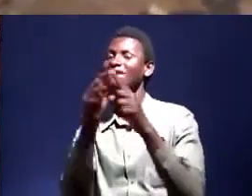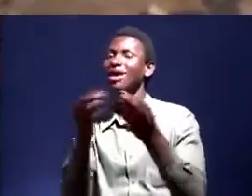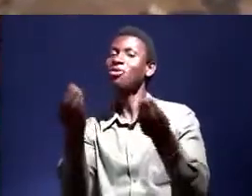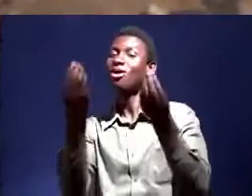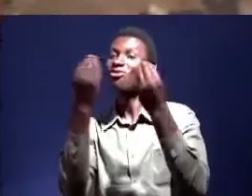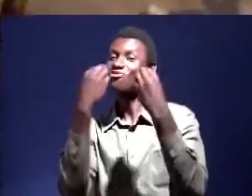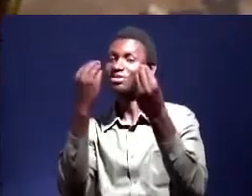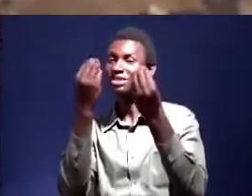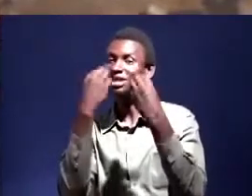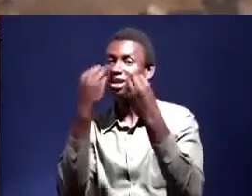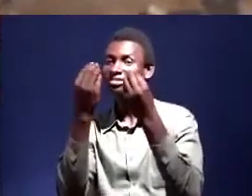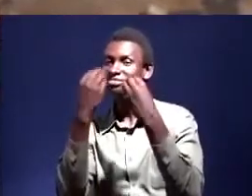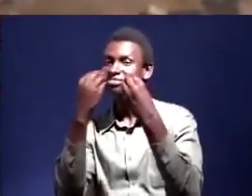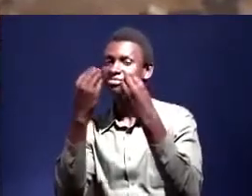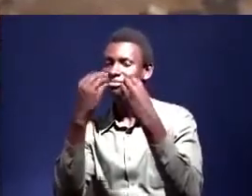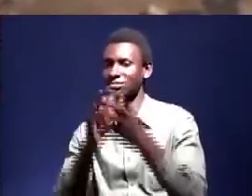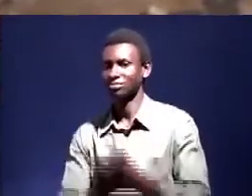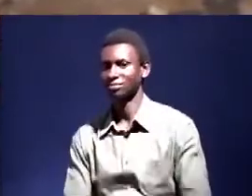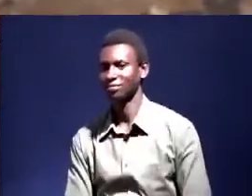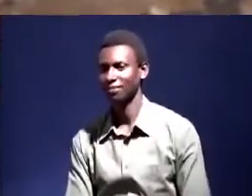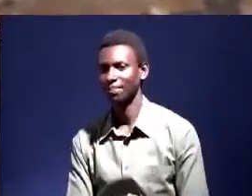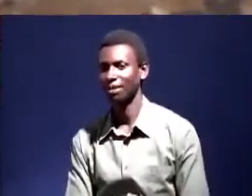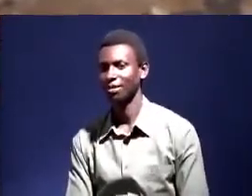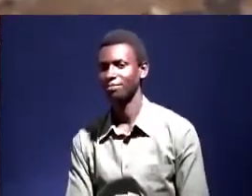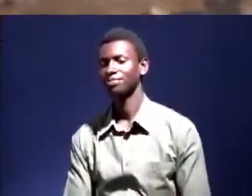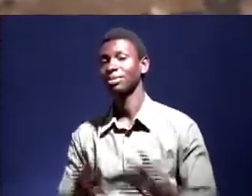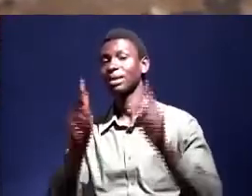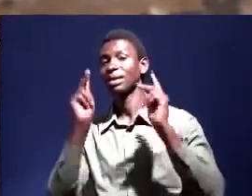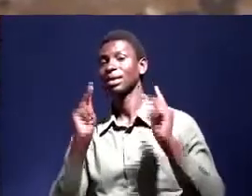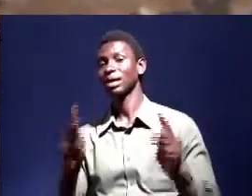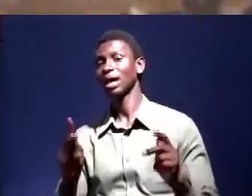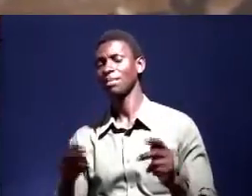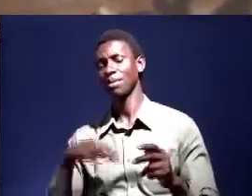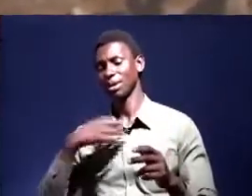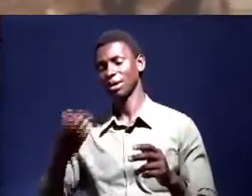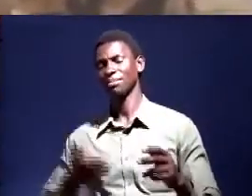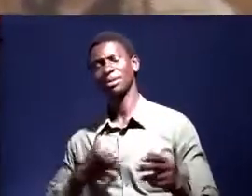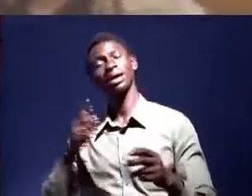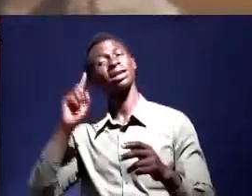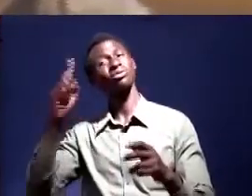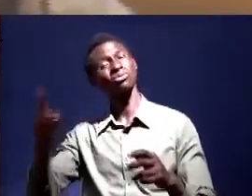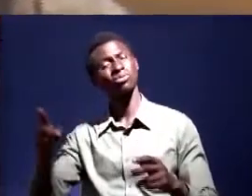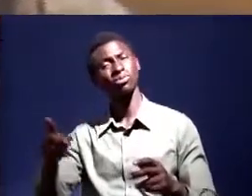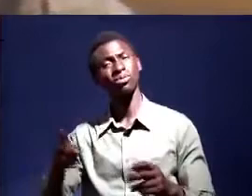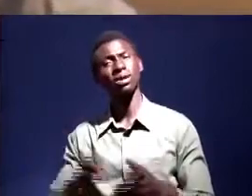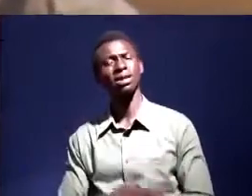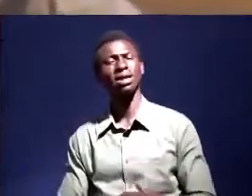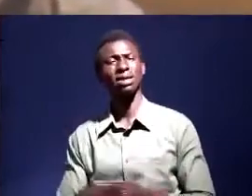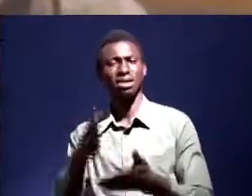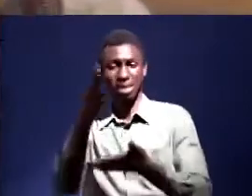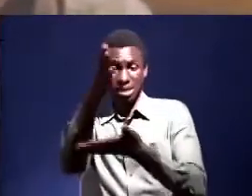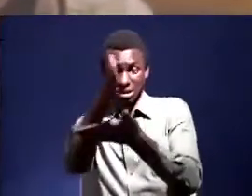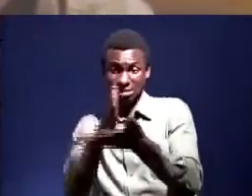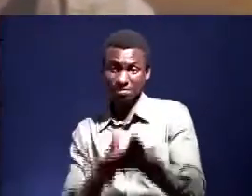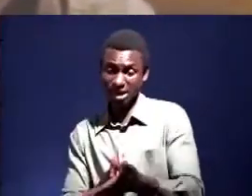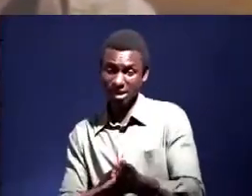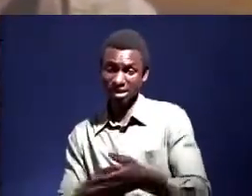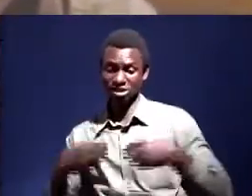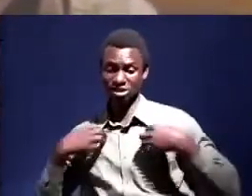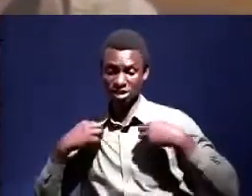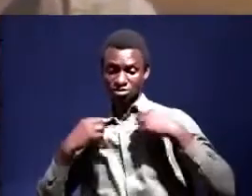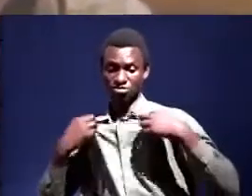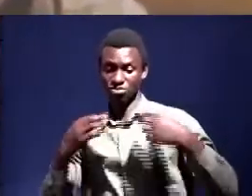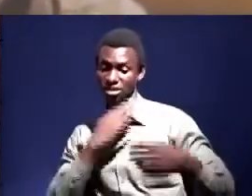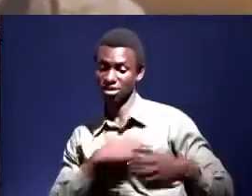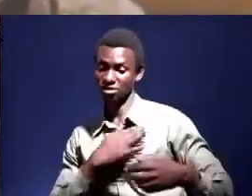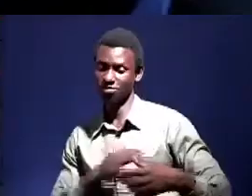white piece of cloth, kama mwanamke alikuwa na nguo au kipande cheupe cha nguo nyeupe, and she wanted to dye it